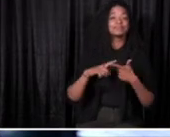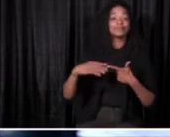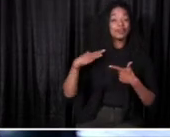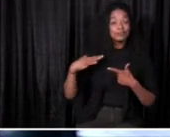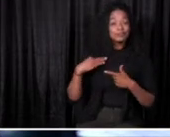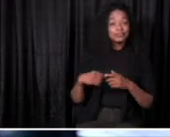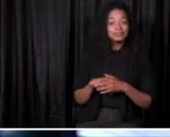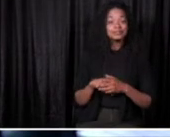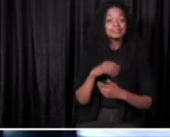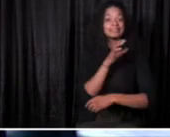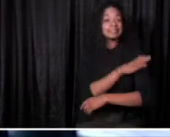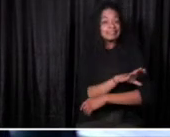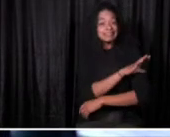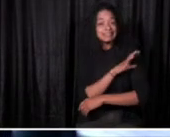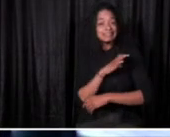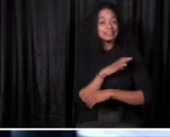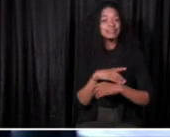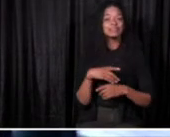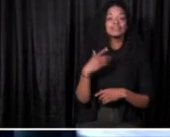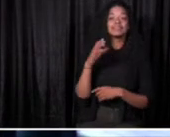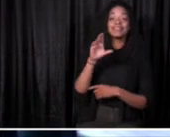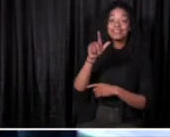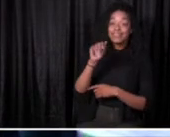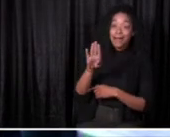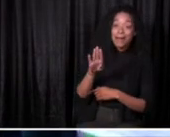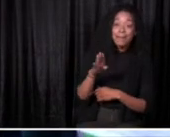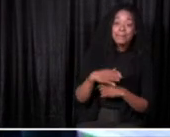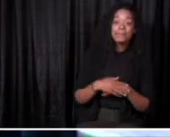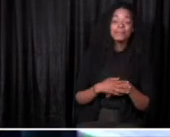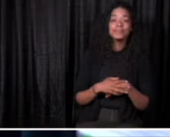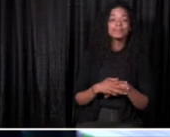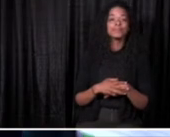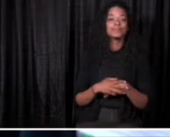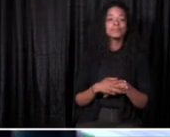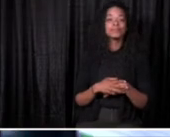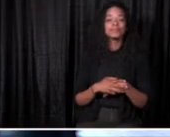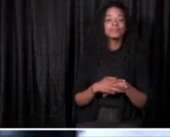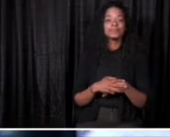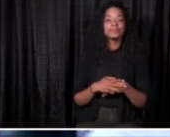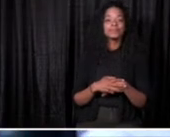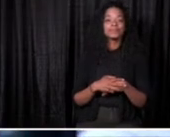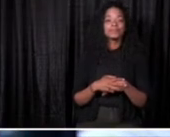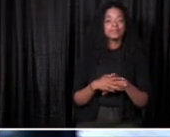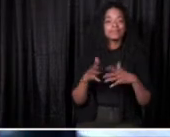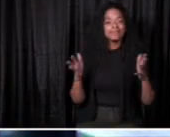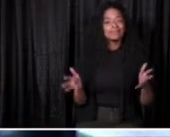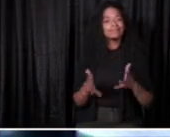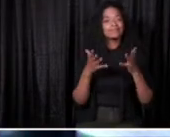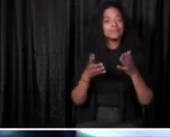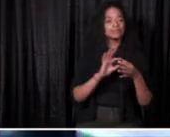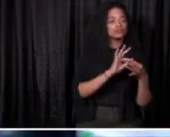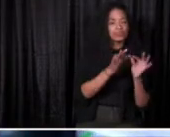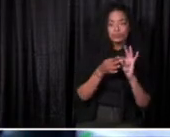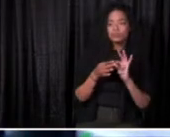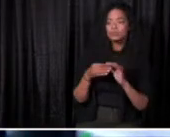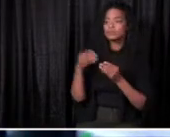and skill labs, and facilitating communication between healthcare professionals